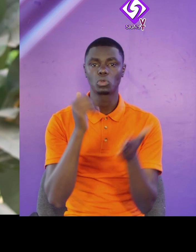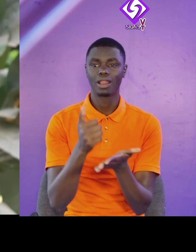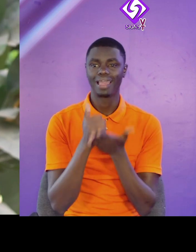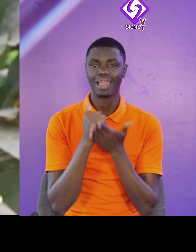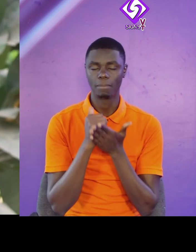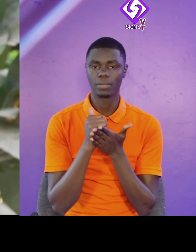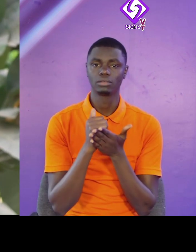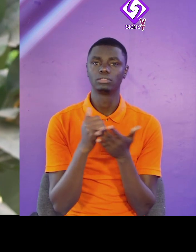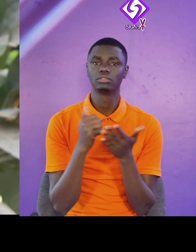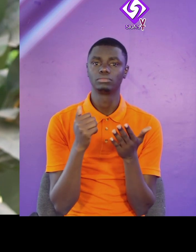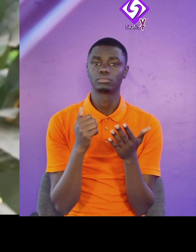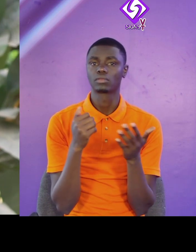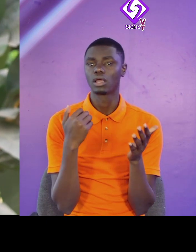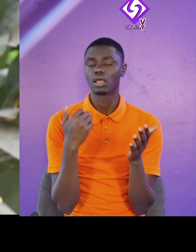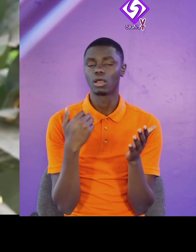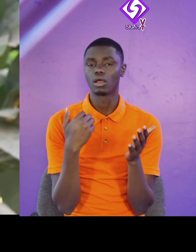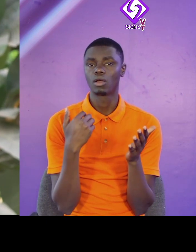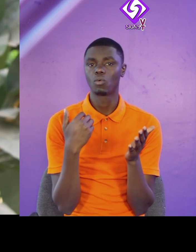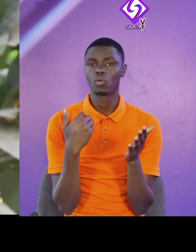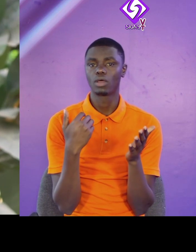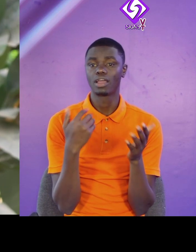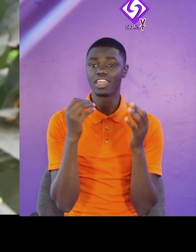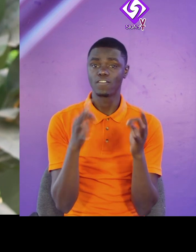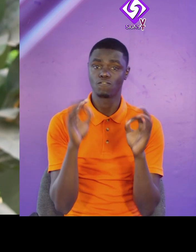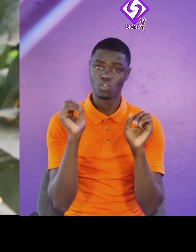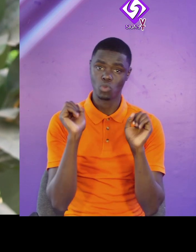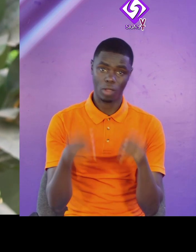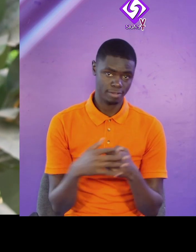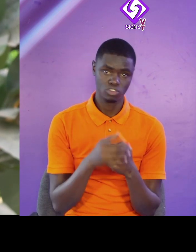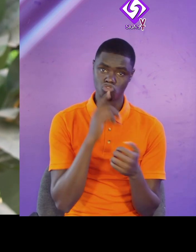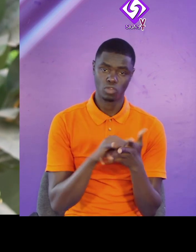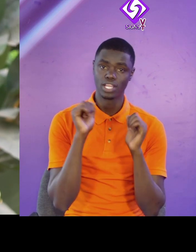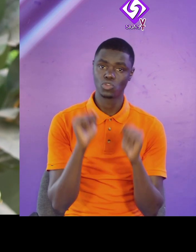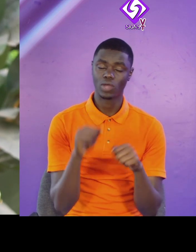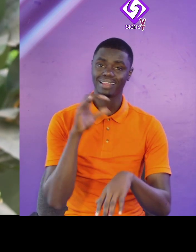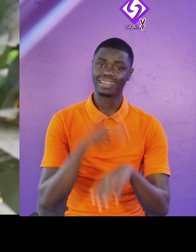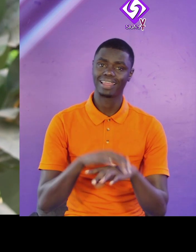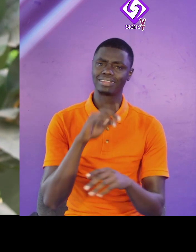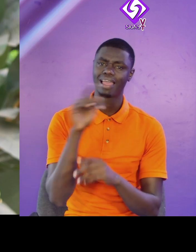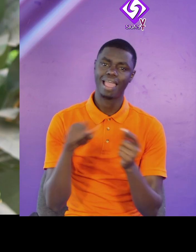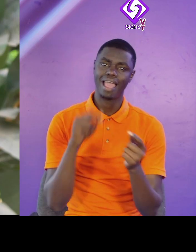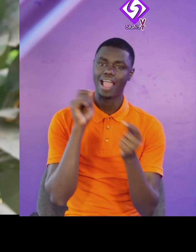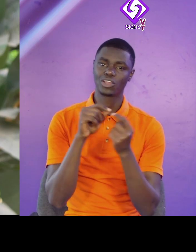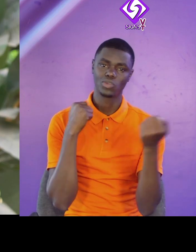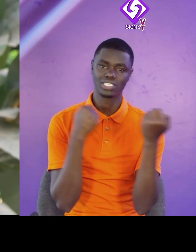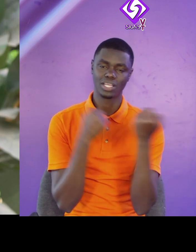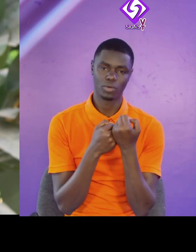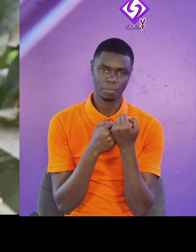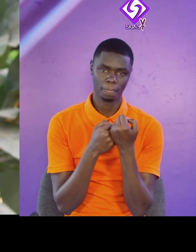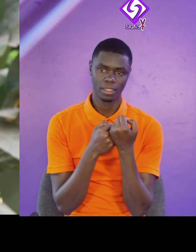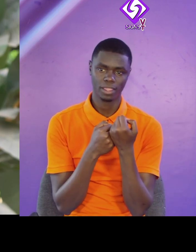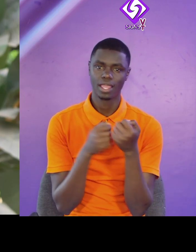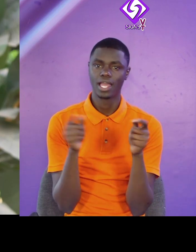level whenever you can make it, so that you get accurate support and